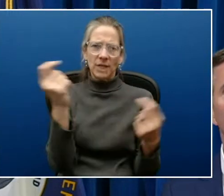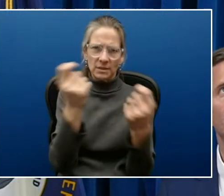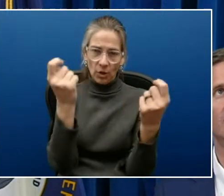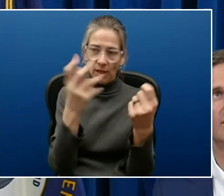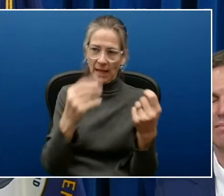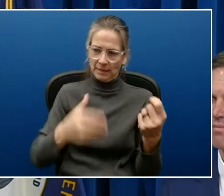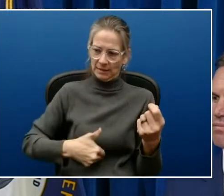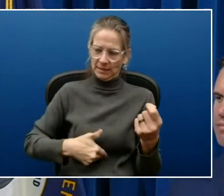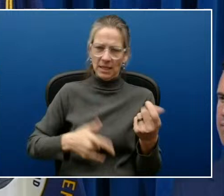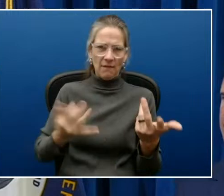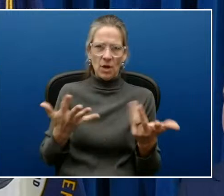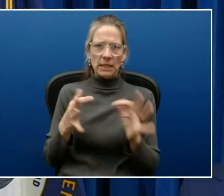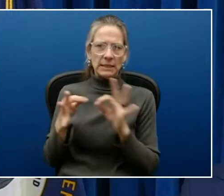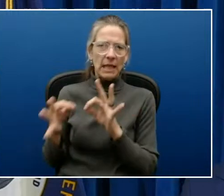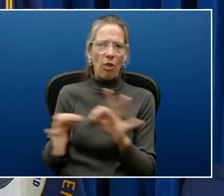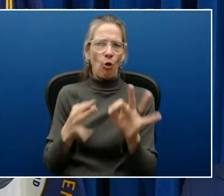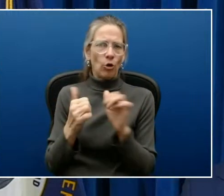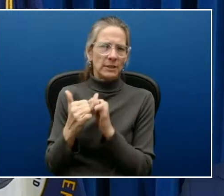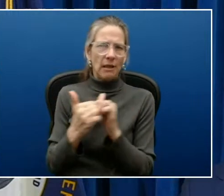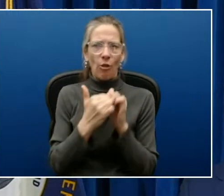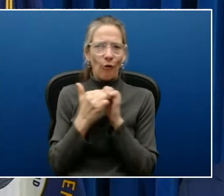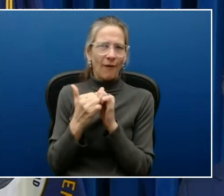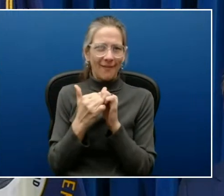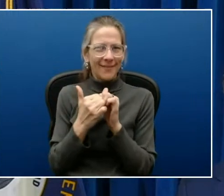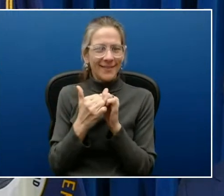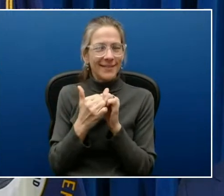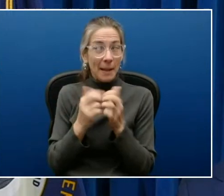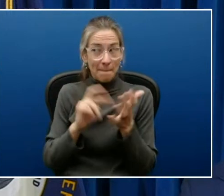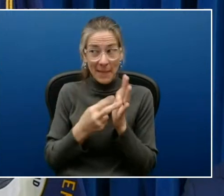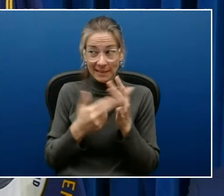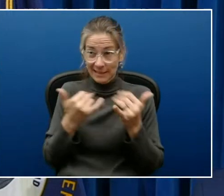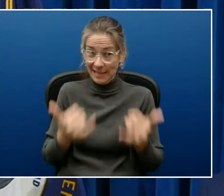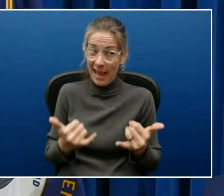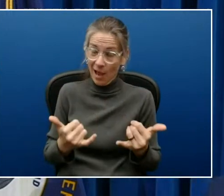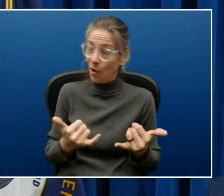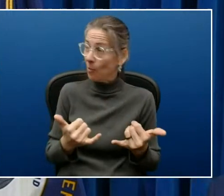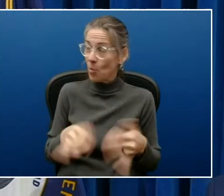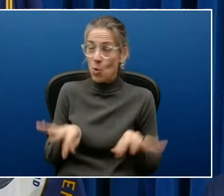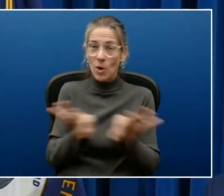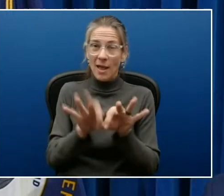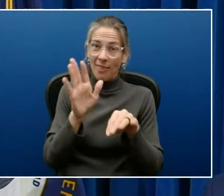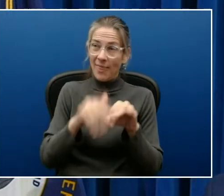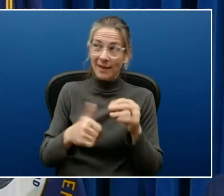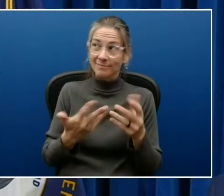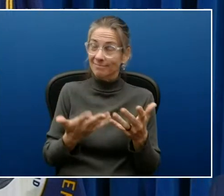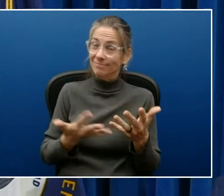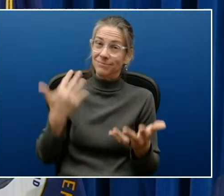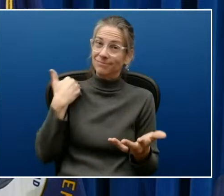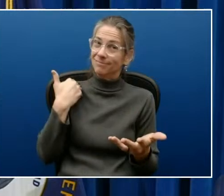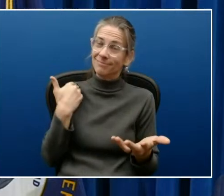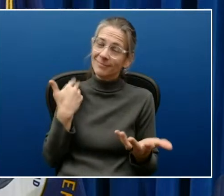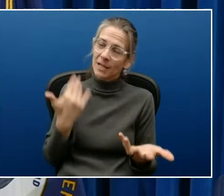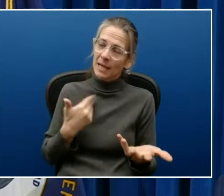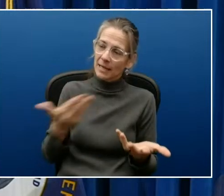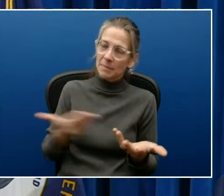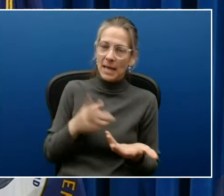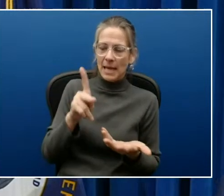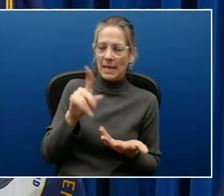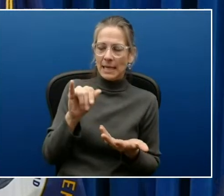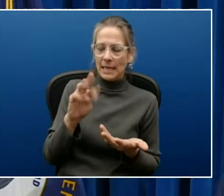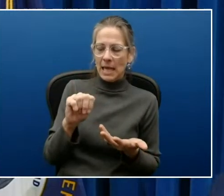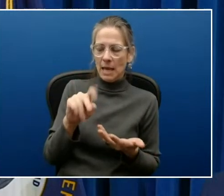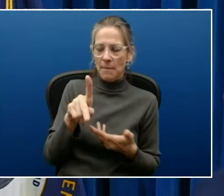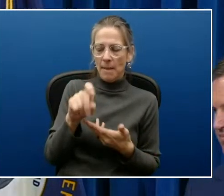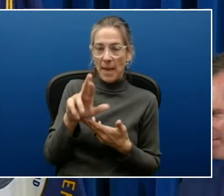to life, and that means more now than it has in a very, very long time. Now I'd like to invite Kim Perry and Al Cornish,